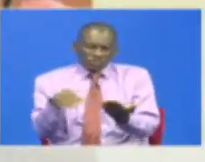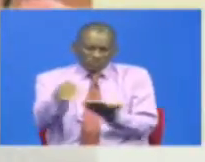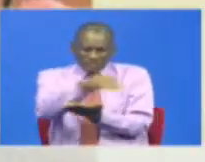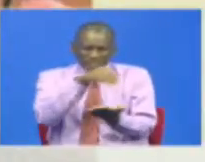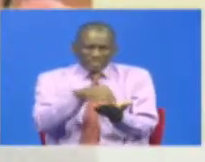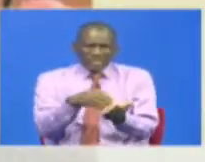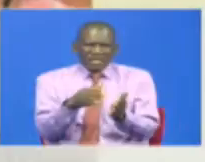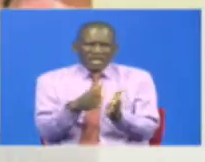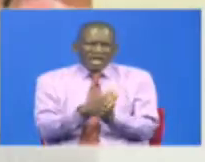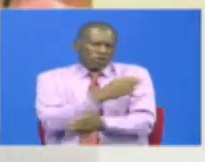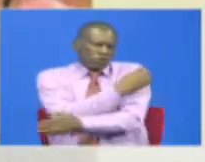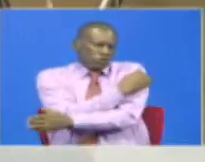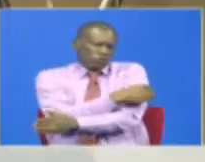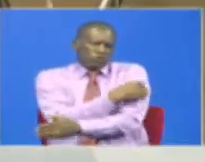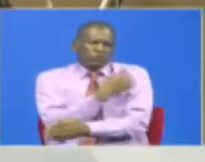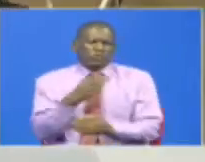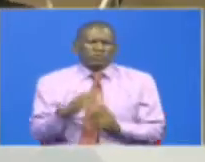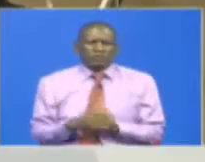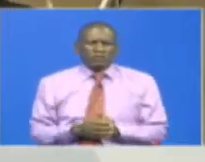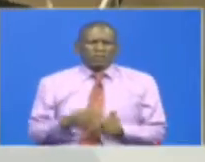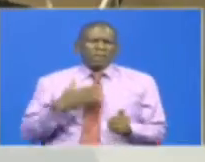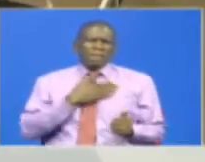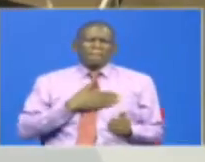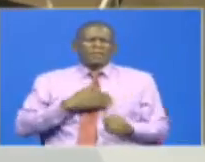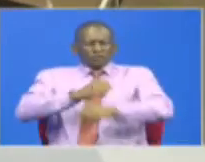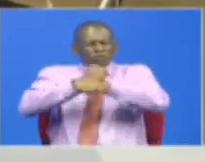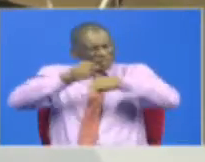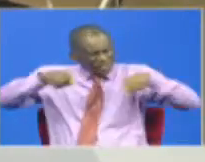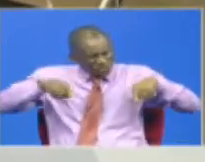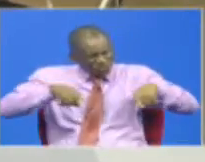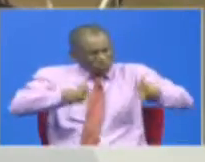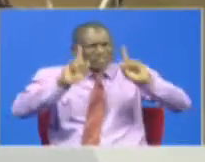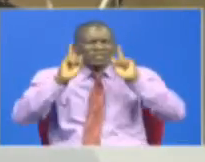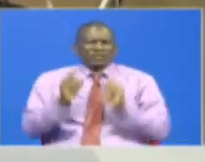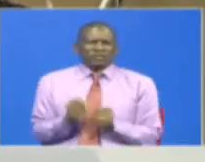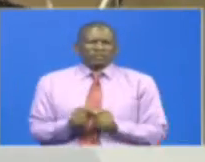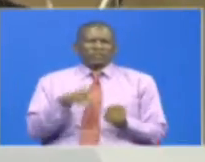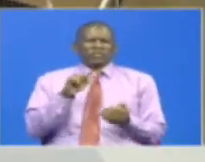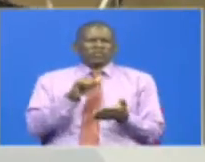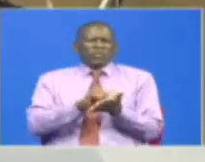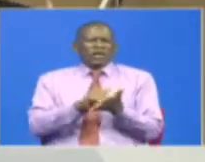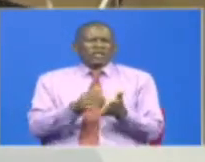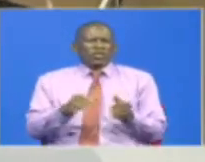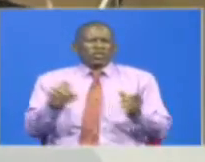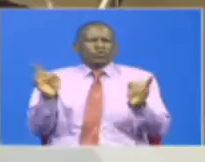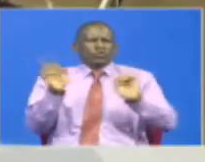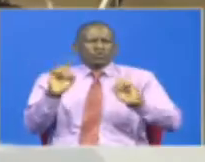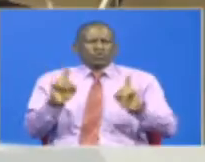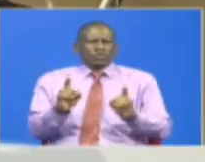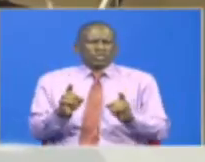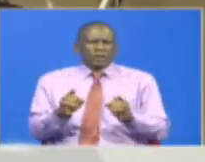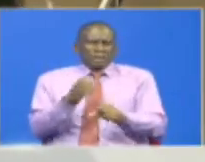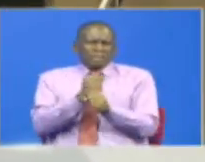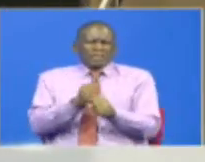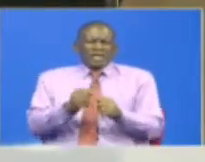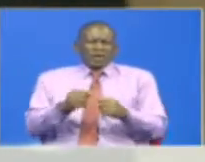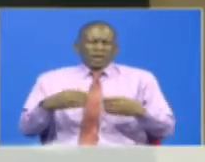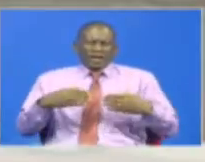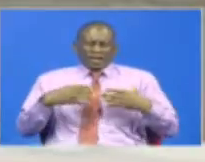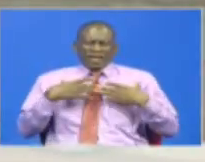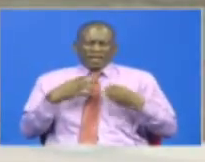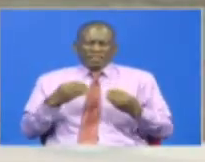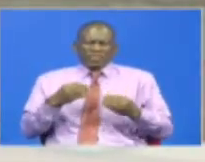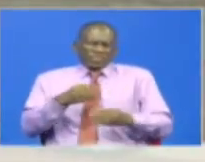and hospitals. Please protect yourself so that we don't overload our health